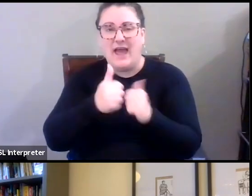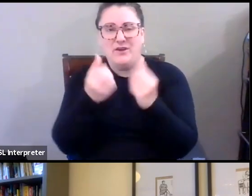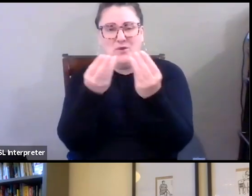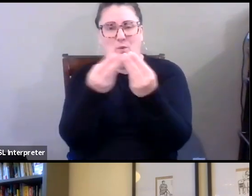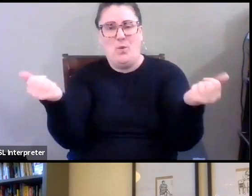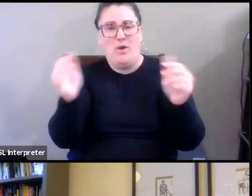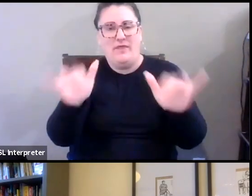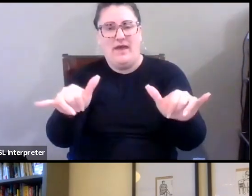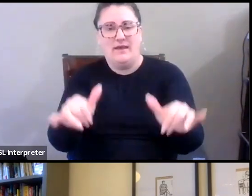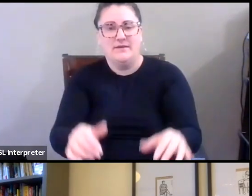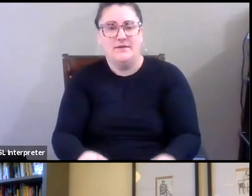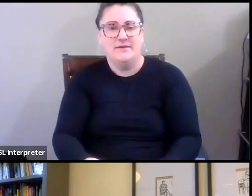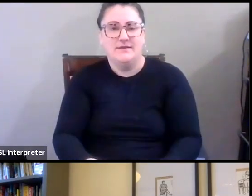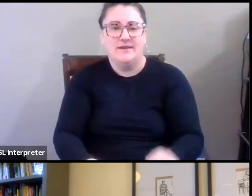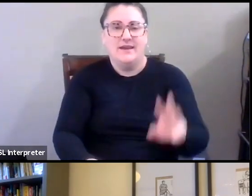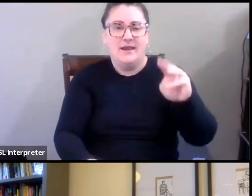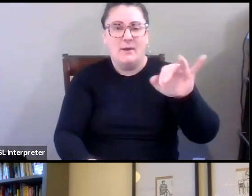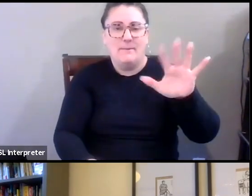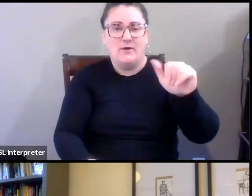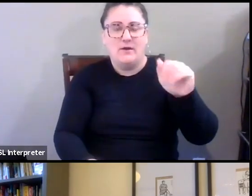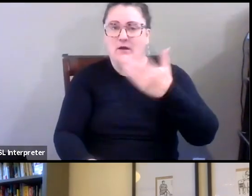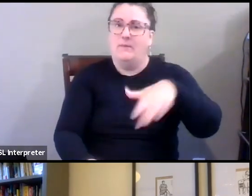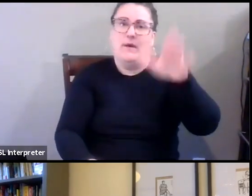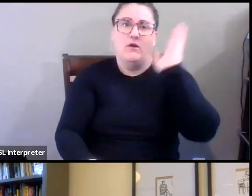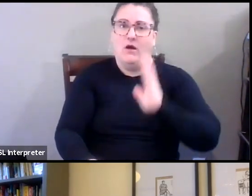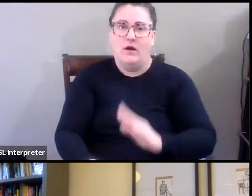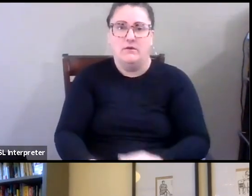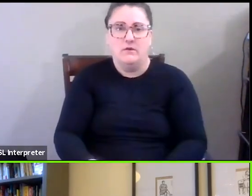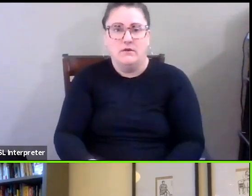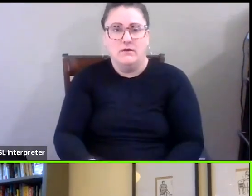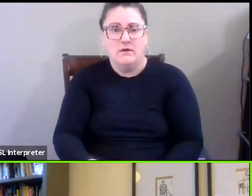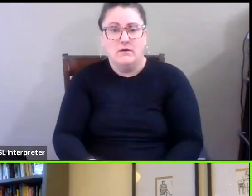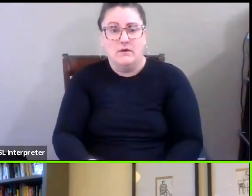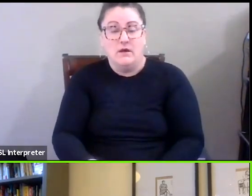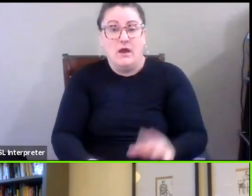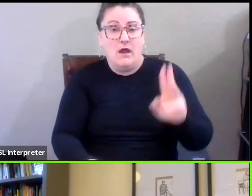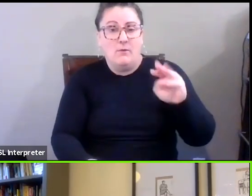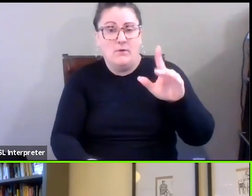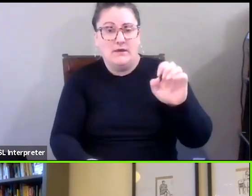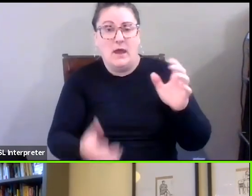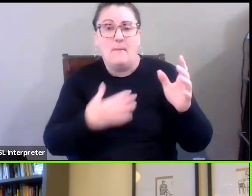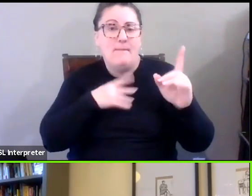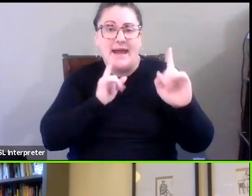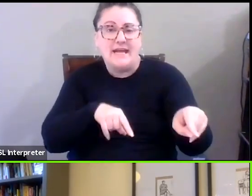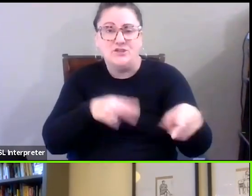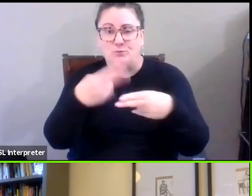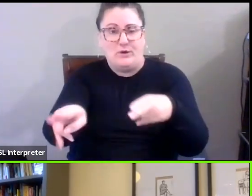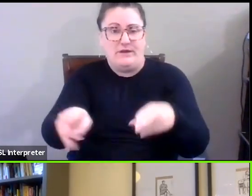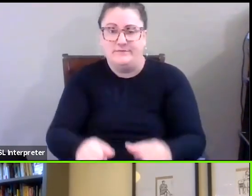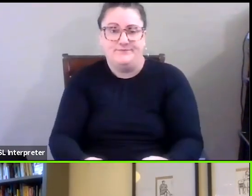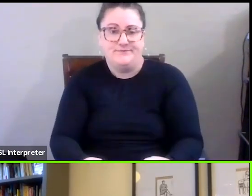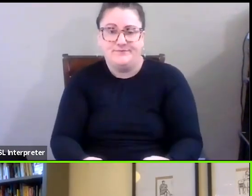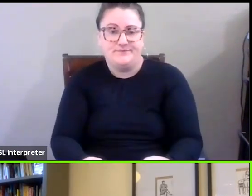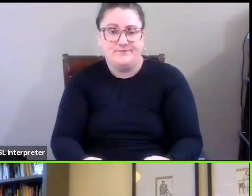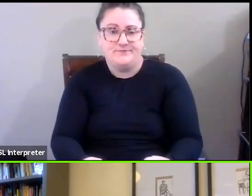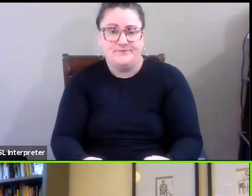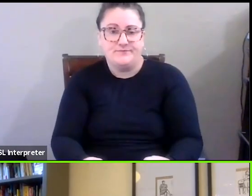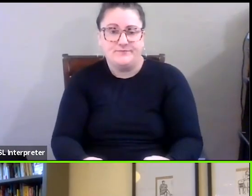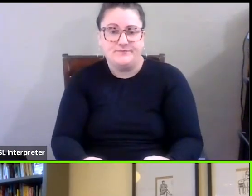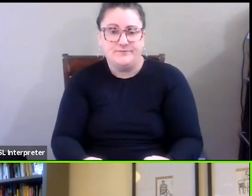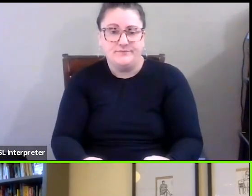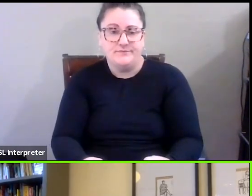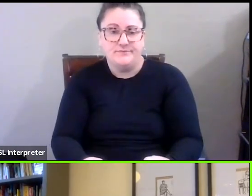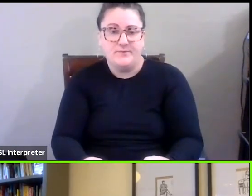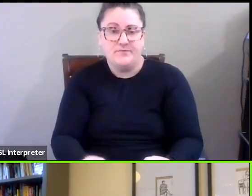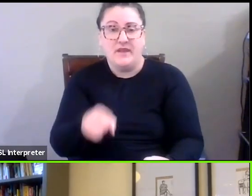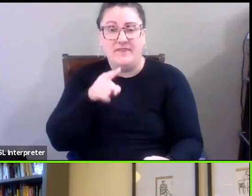Oh my God. I mean, Monique, do you wanna? My answer is very brief. This is